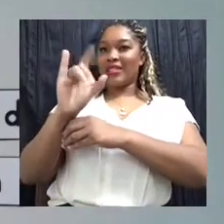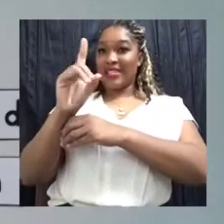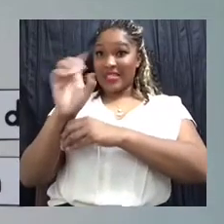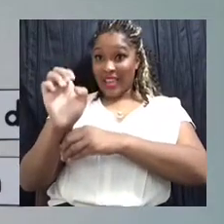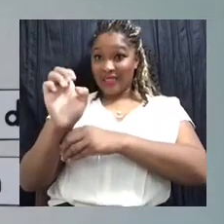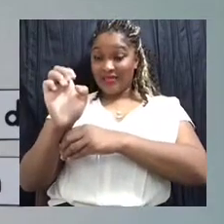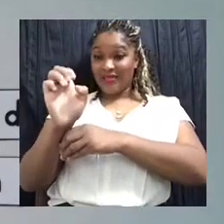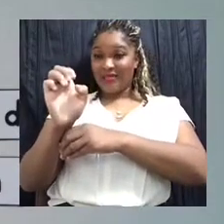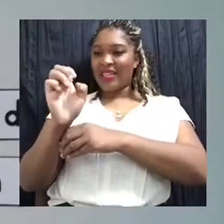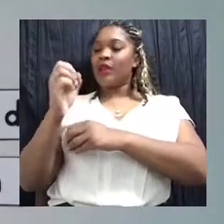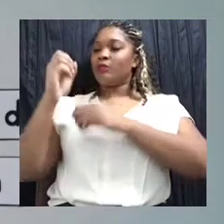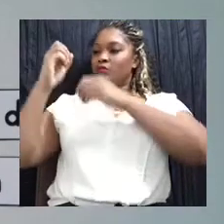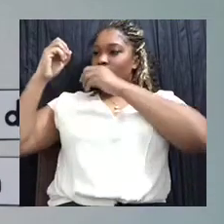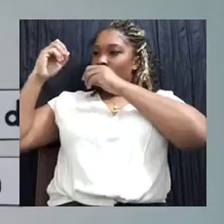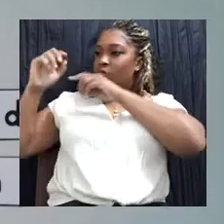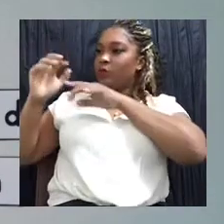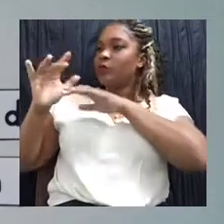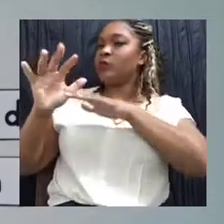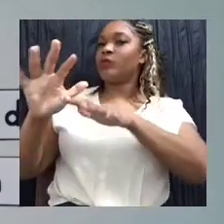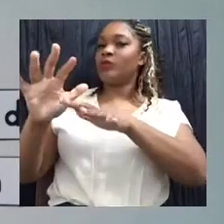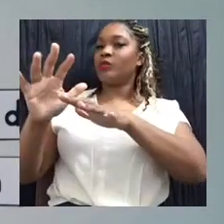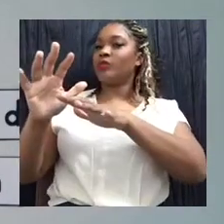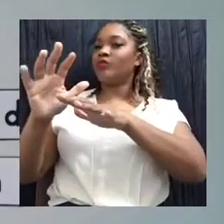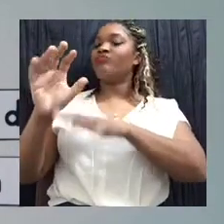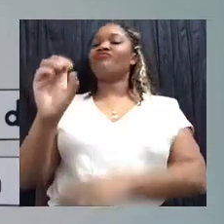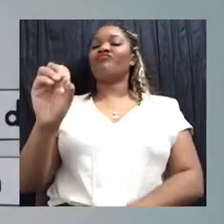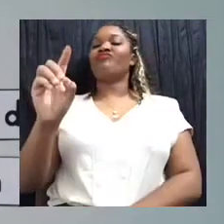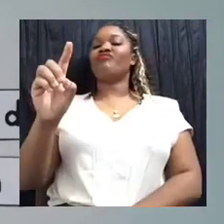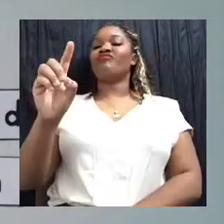out the oxygen.